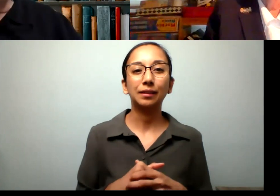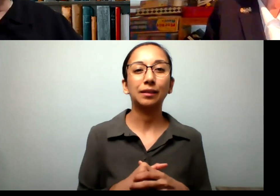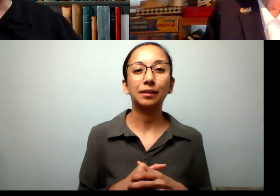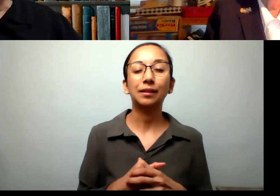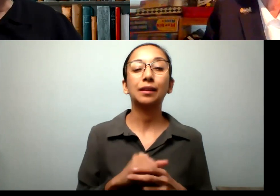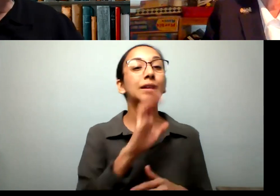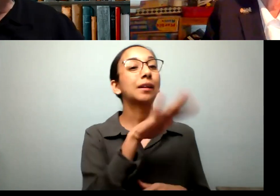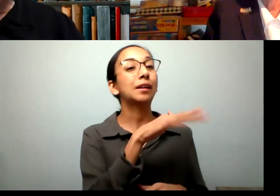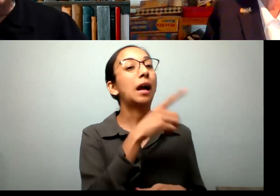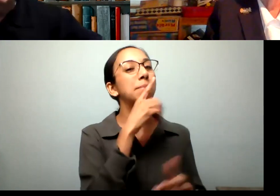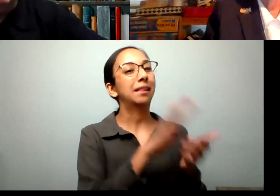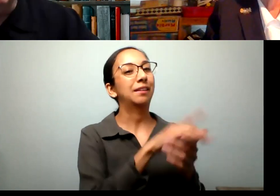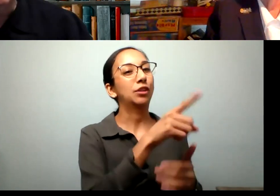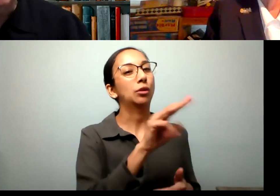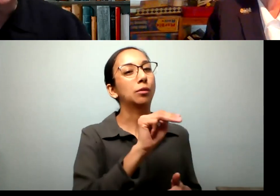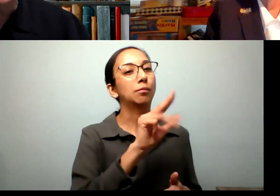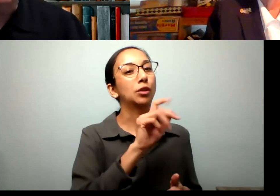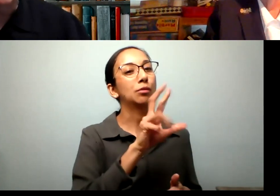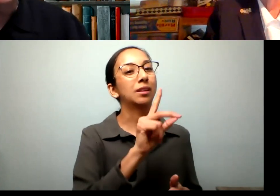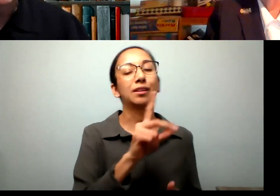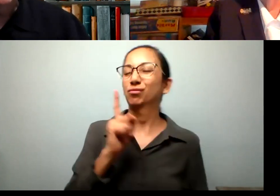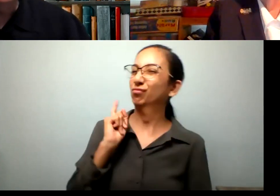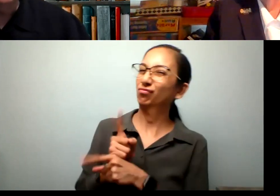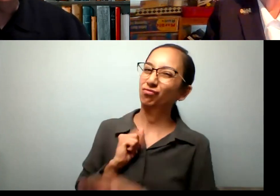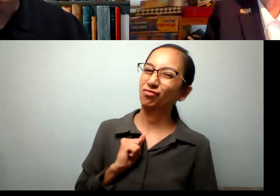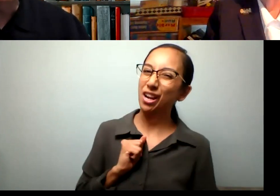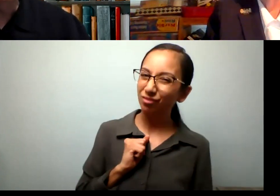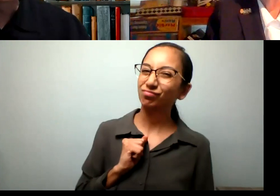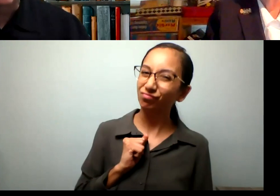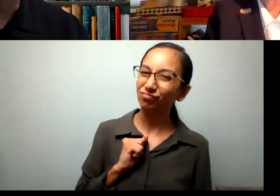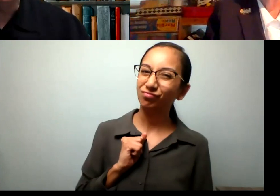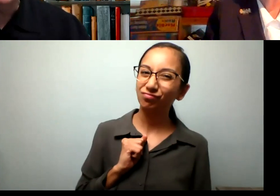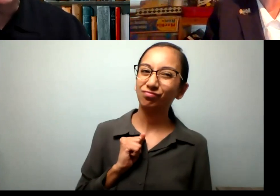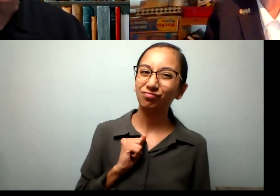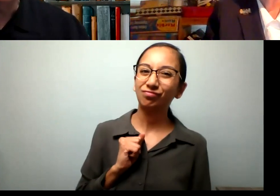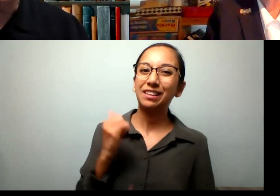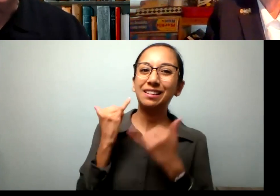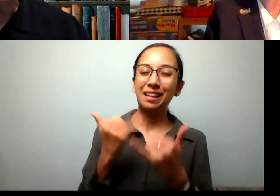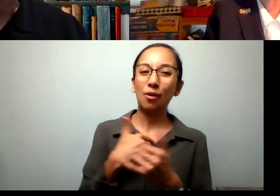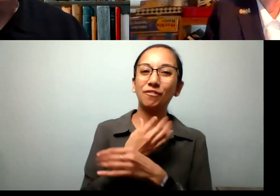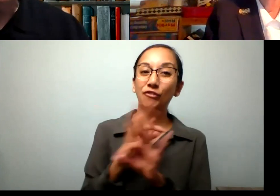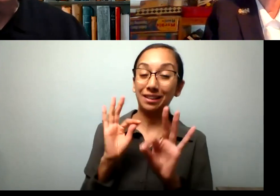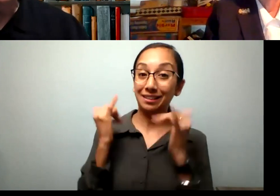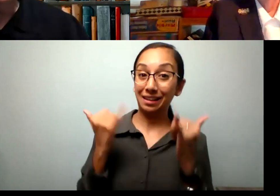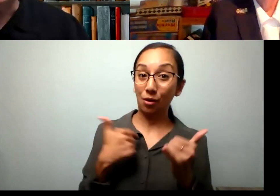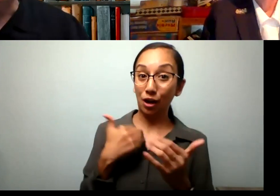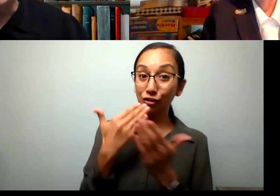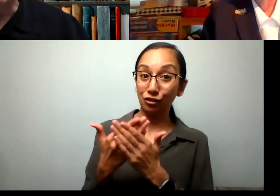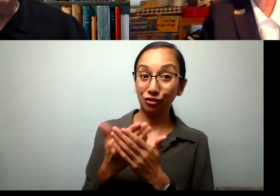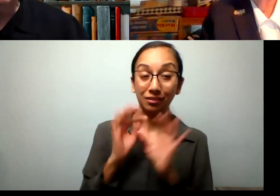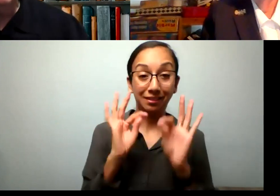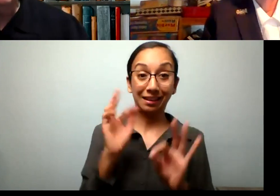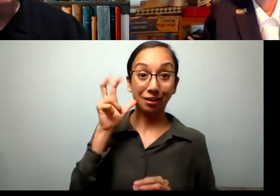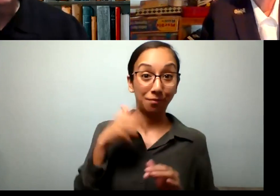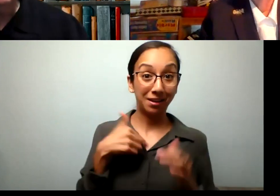Mr. Schmerelson, I believe you're muted. Oh, you are so right. You are so, now I'm free, huh? Now I'm good? You can hear me